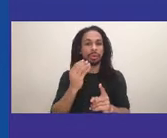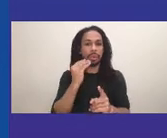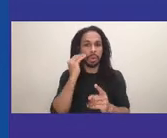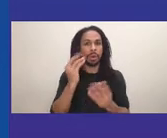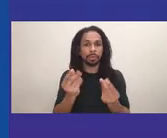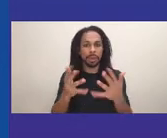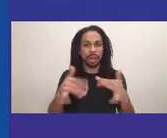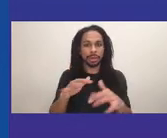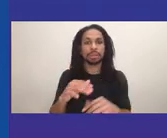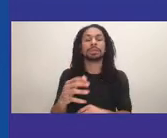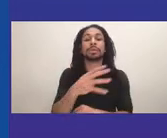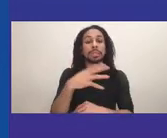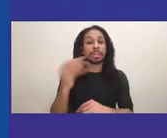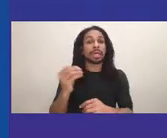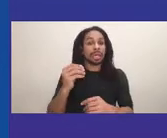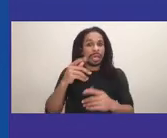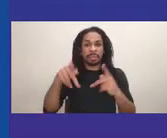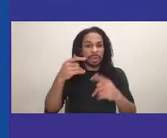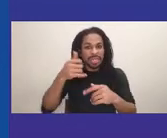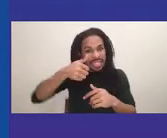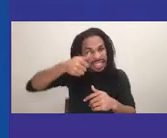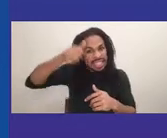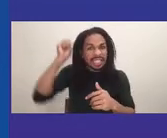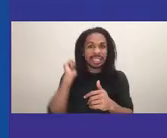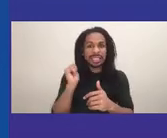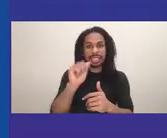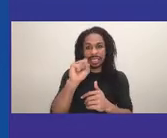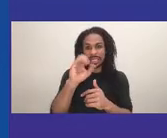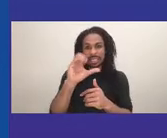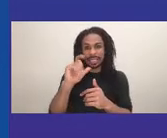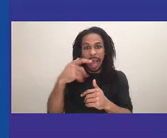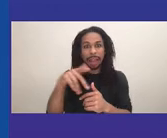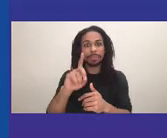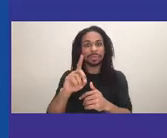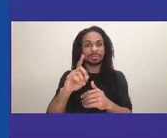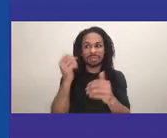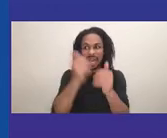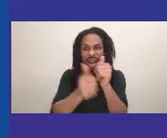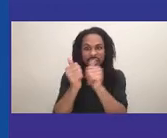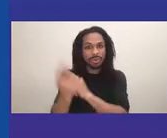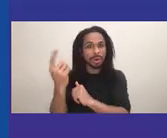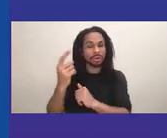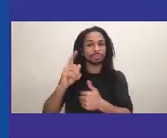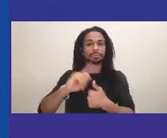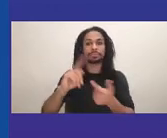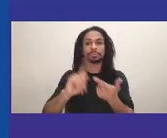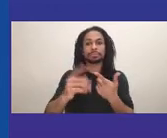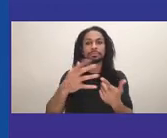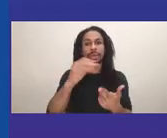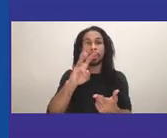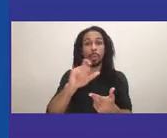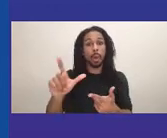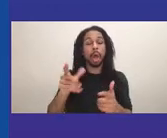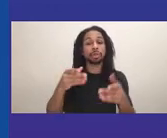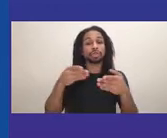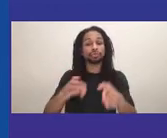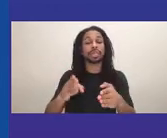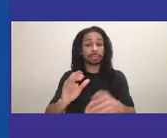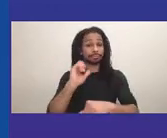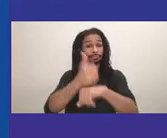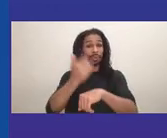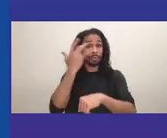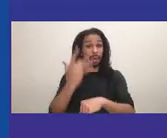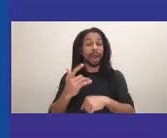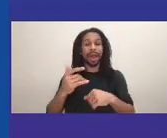so because settlers kicked us out and lined their fort with a wall to keep us out. And this wall